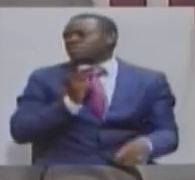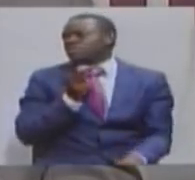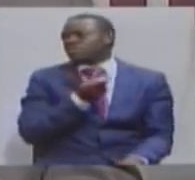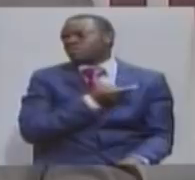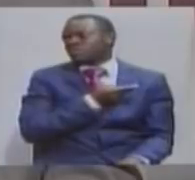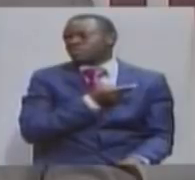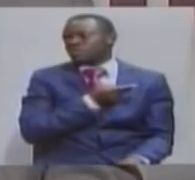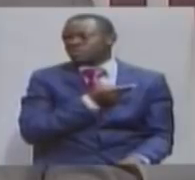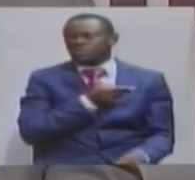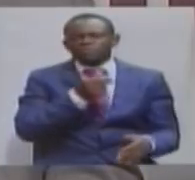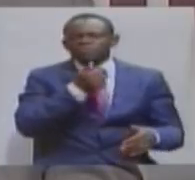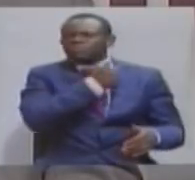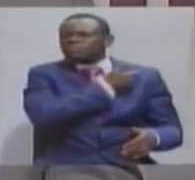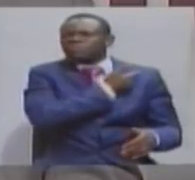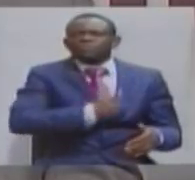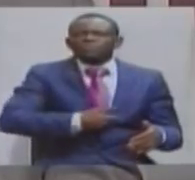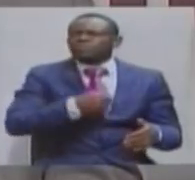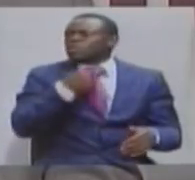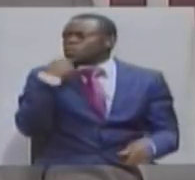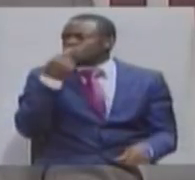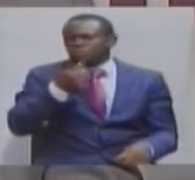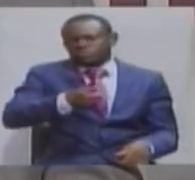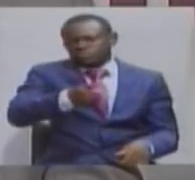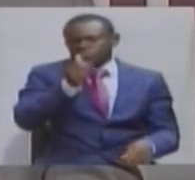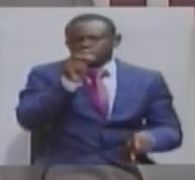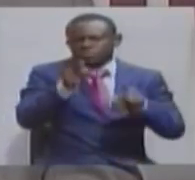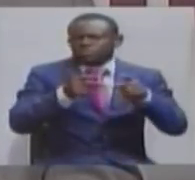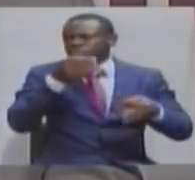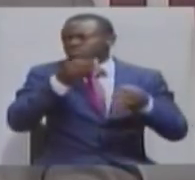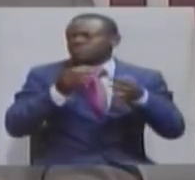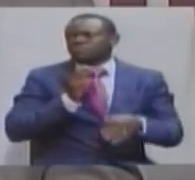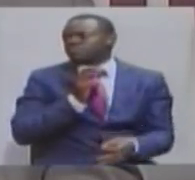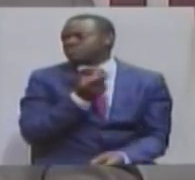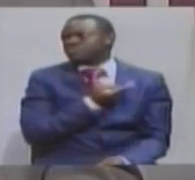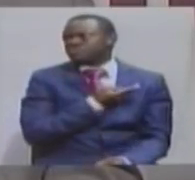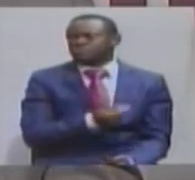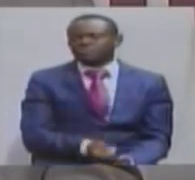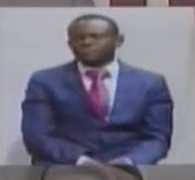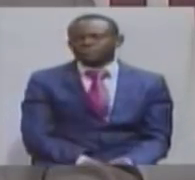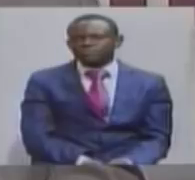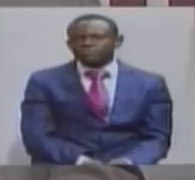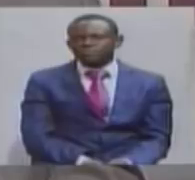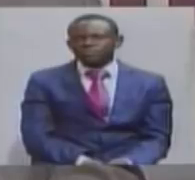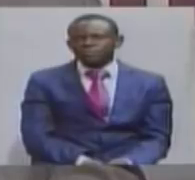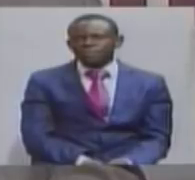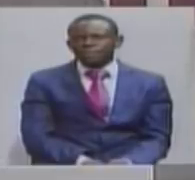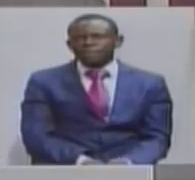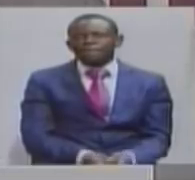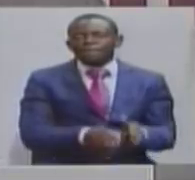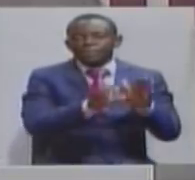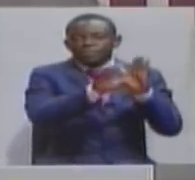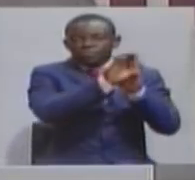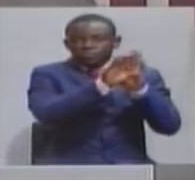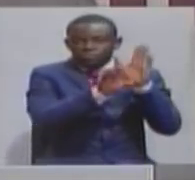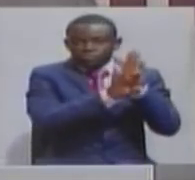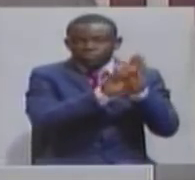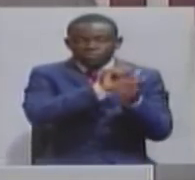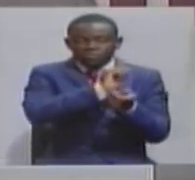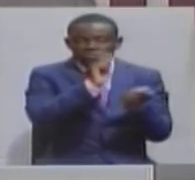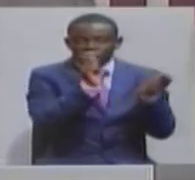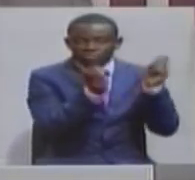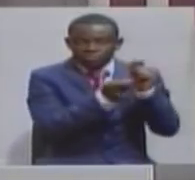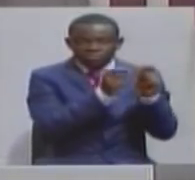serious. We have said, instead of going straight to Parliament with the amendment bill, we're going to engage